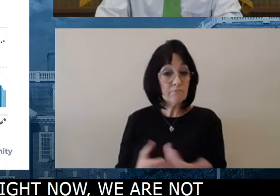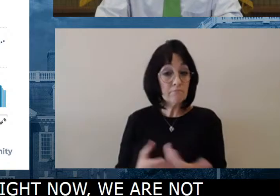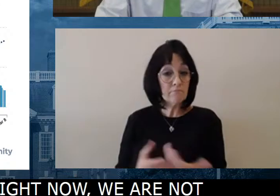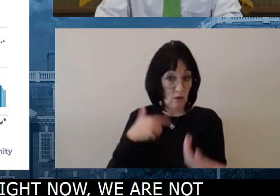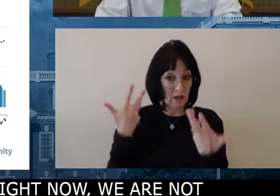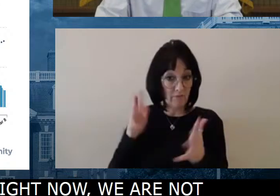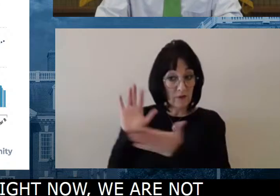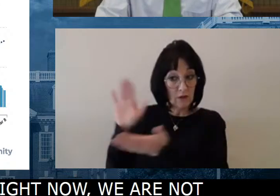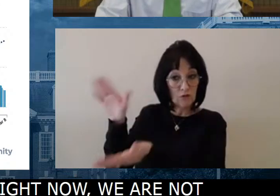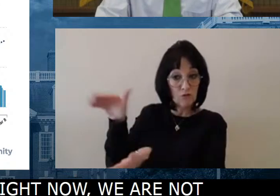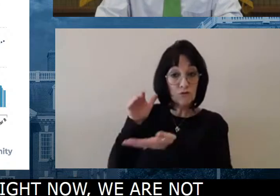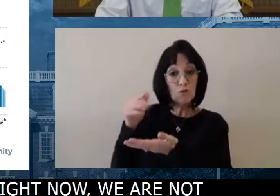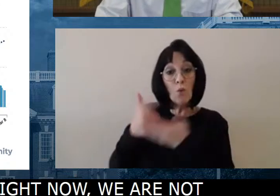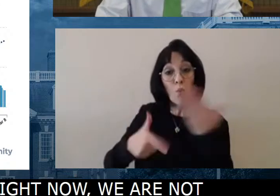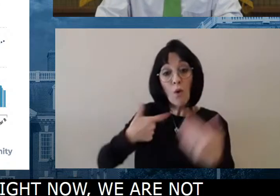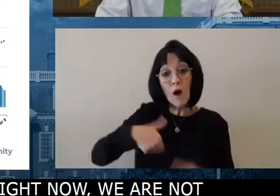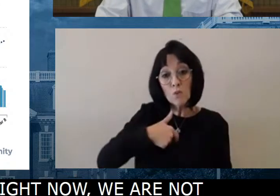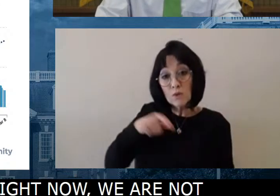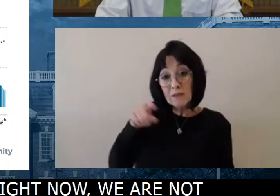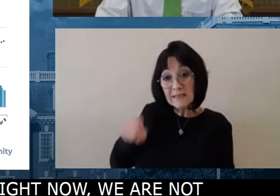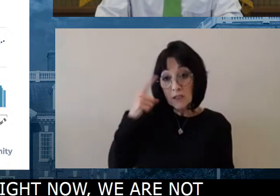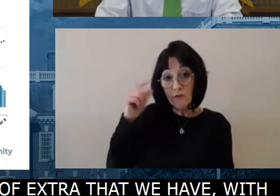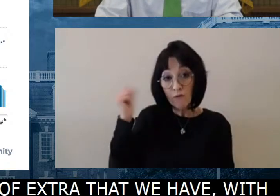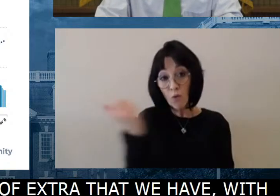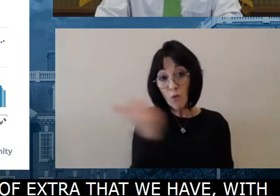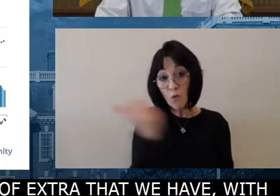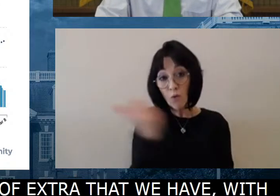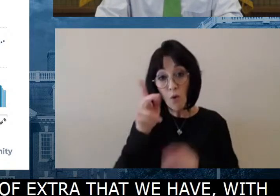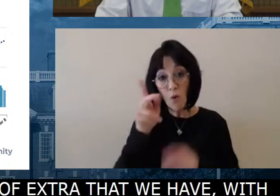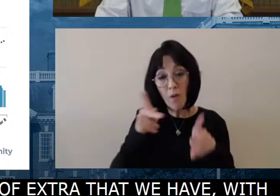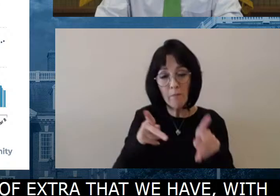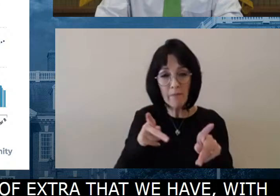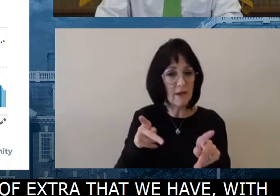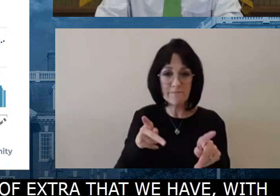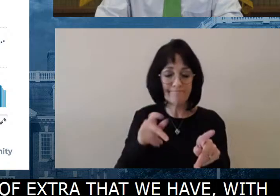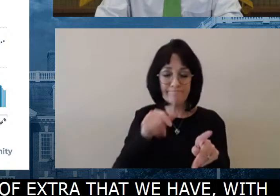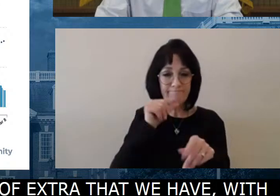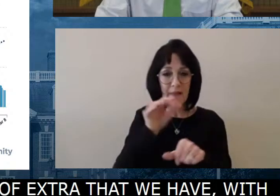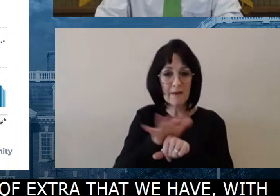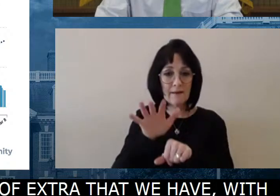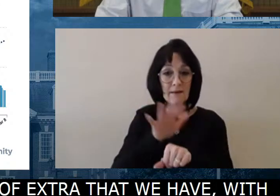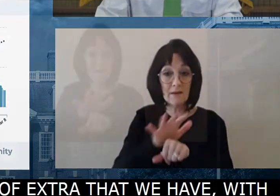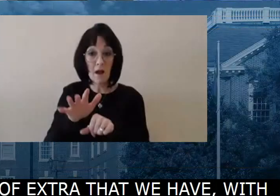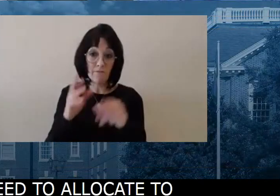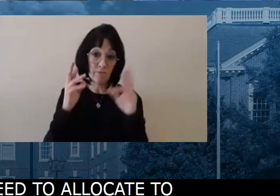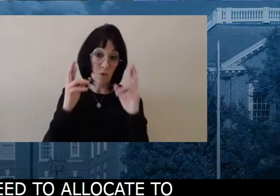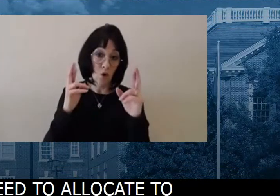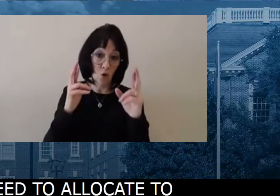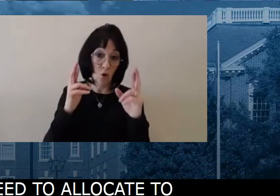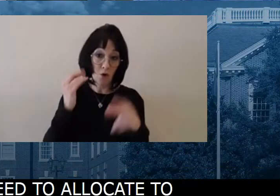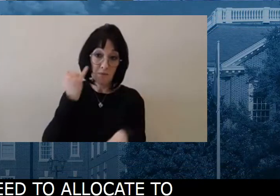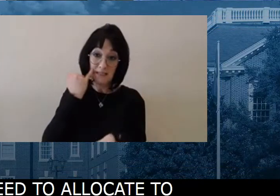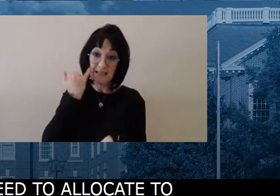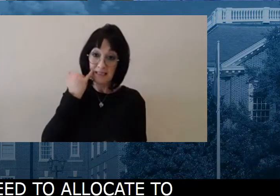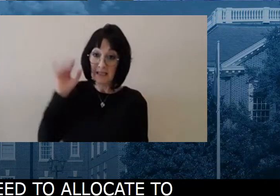everybody. And if the feds provide the allocation, we'll move it out the door in a